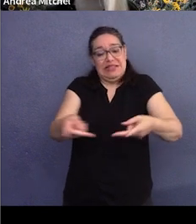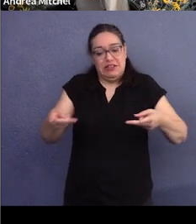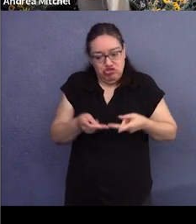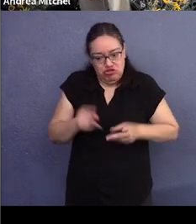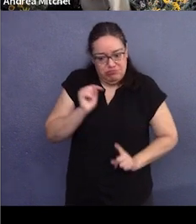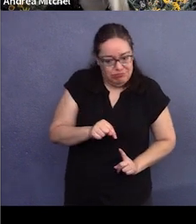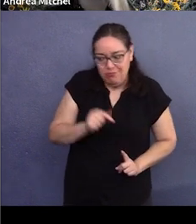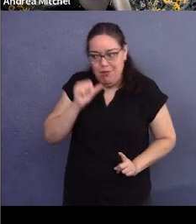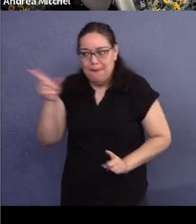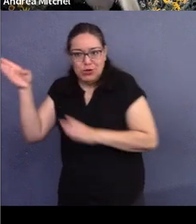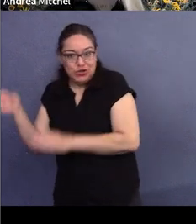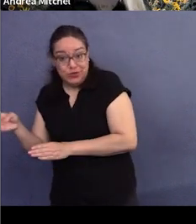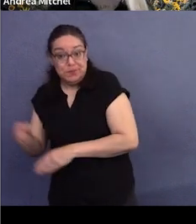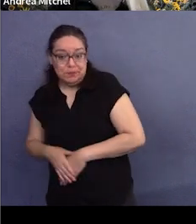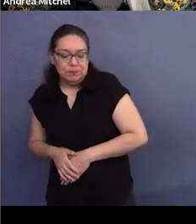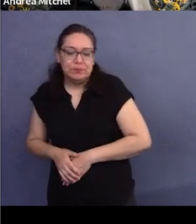sense.